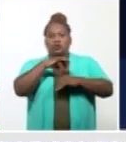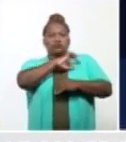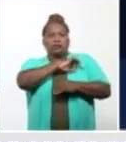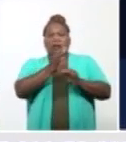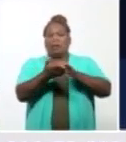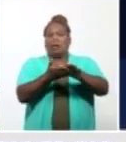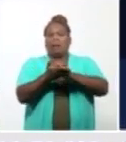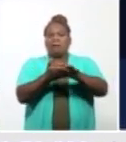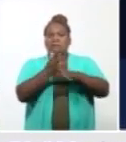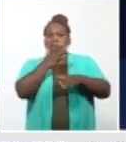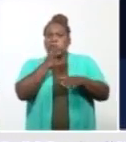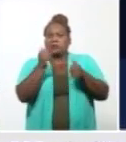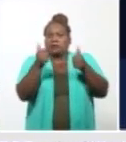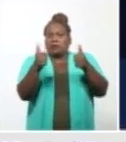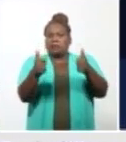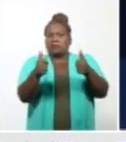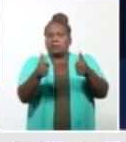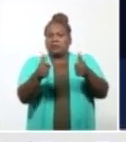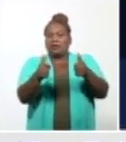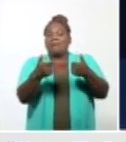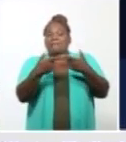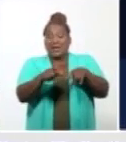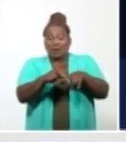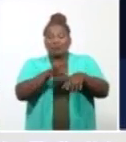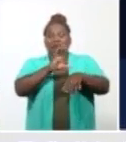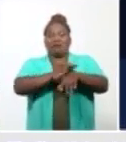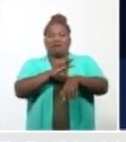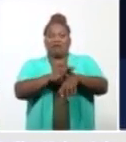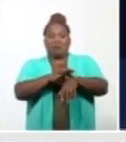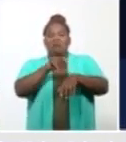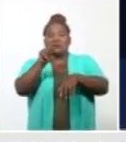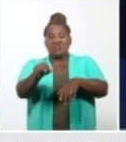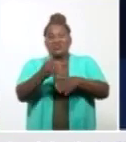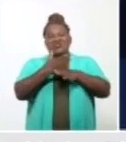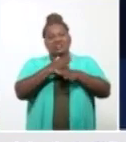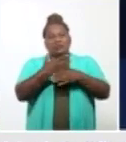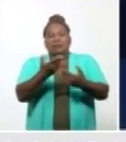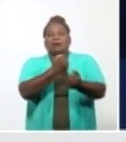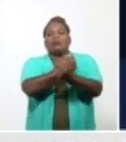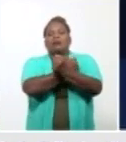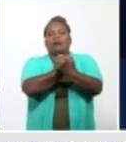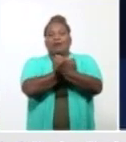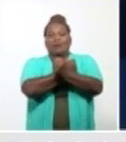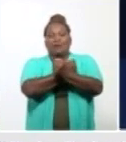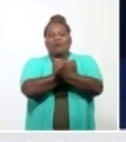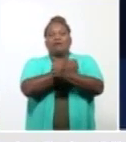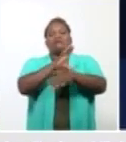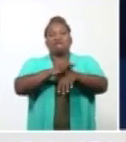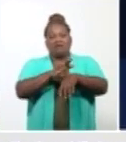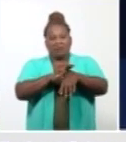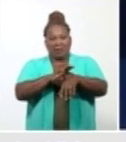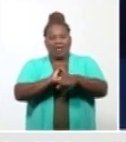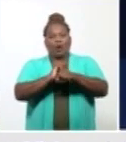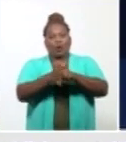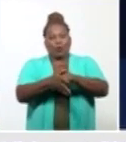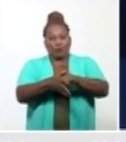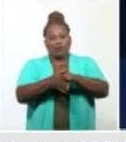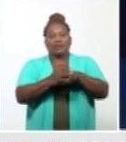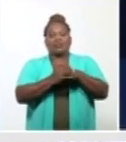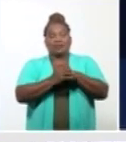no symptoms of the disease. This shows the risk of COVID-19,